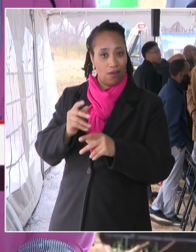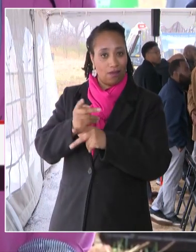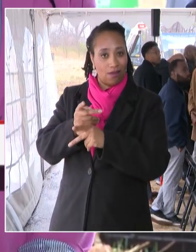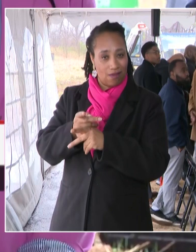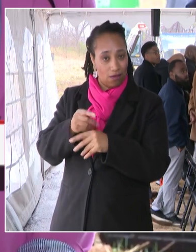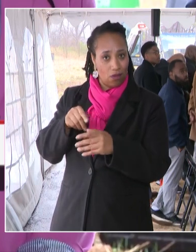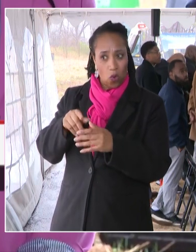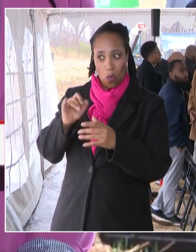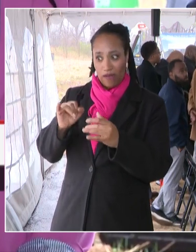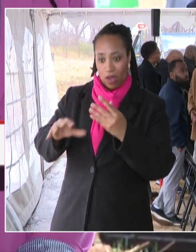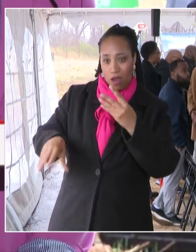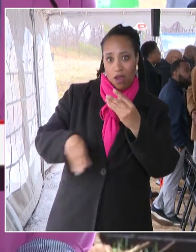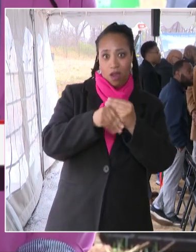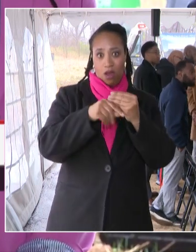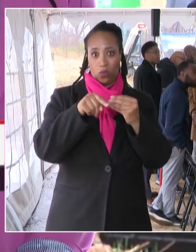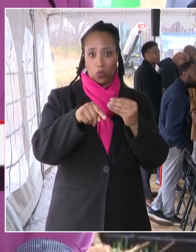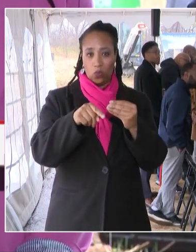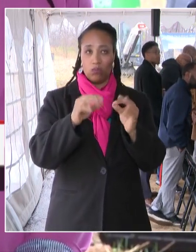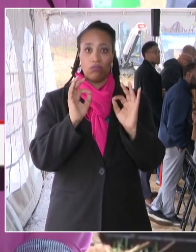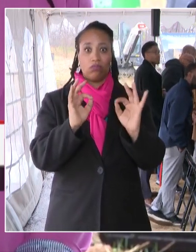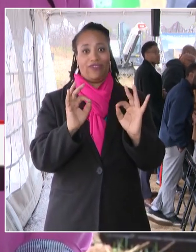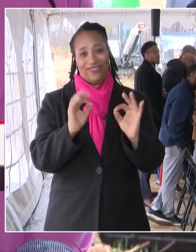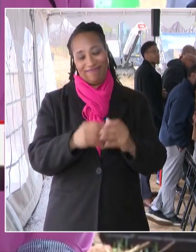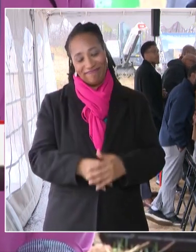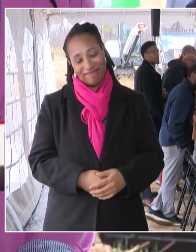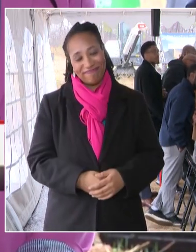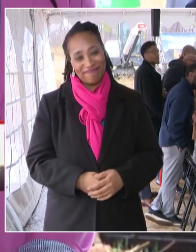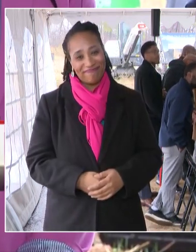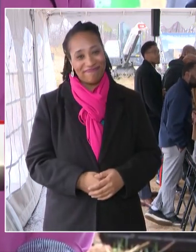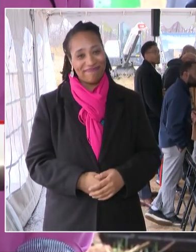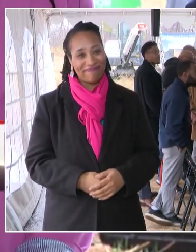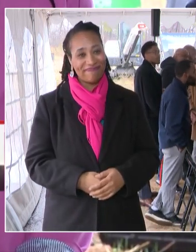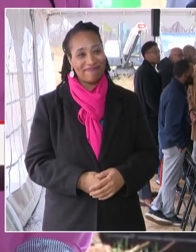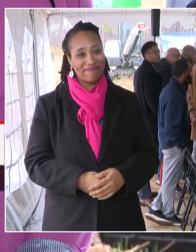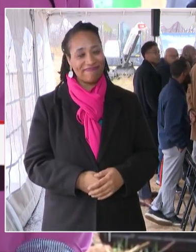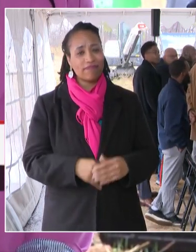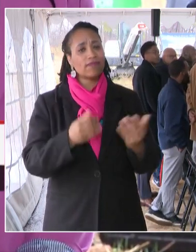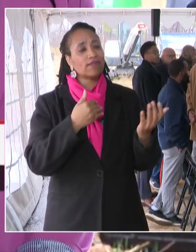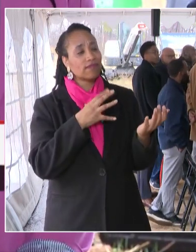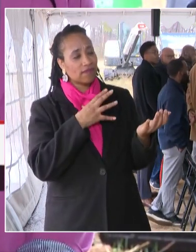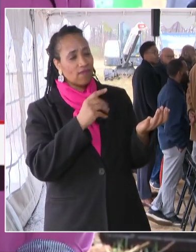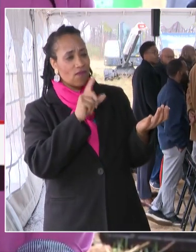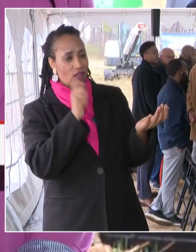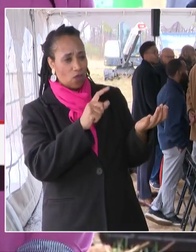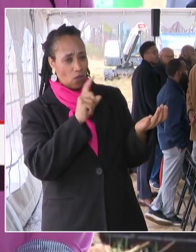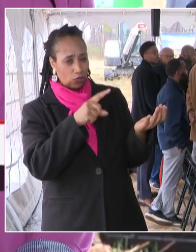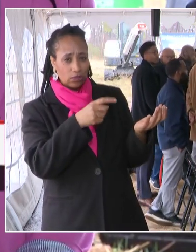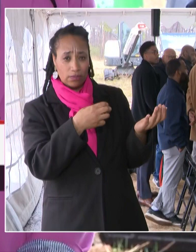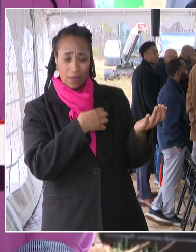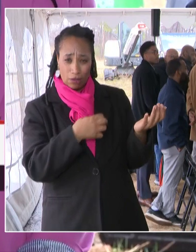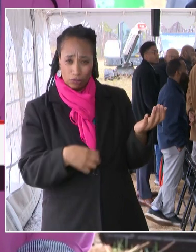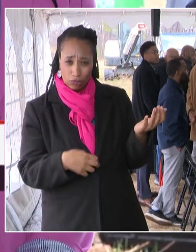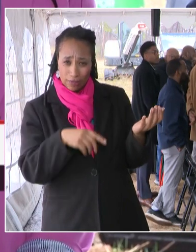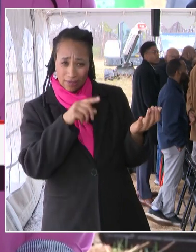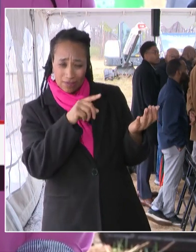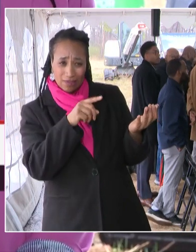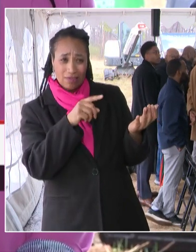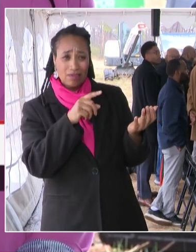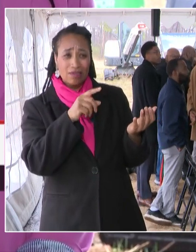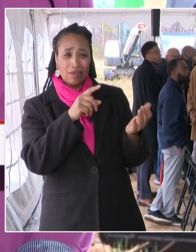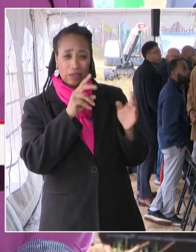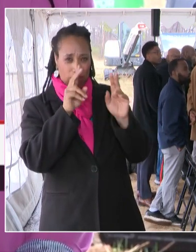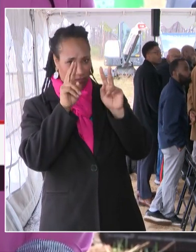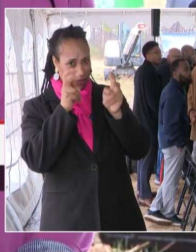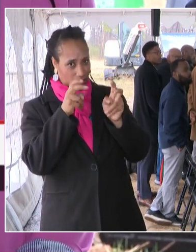Yes. Thank you, Mayor. I have one off topic and then a couple off topic too. So for Fort Lincoln, it seems like the